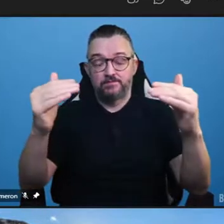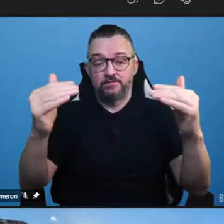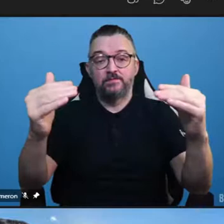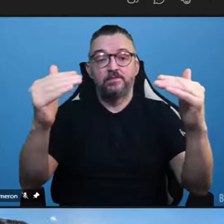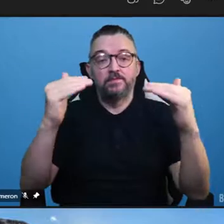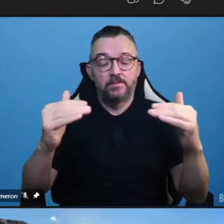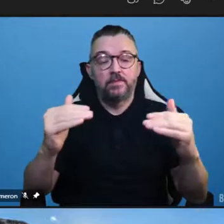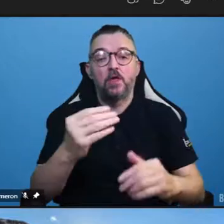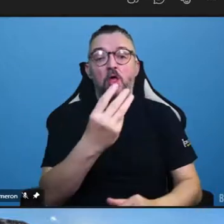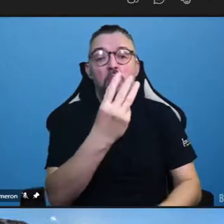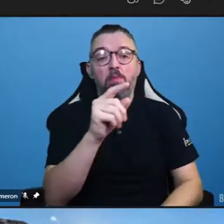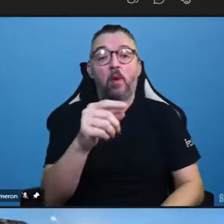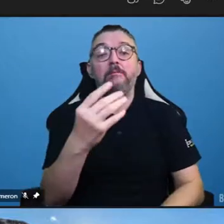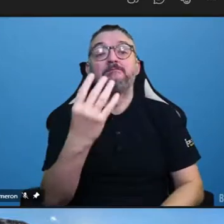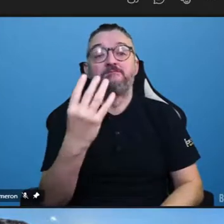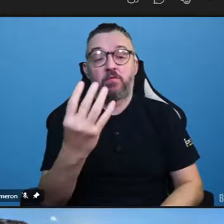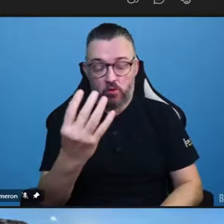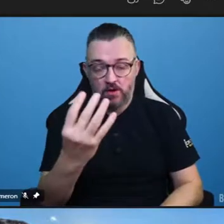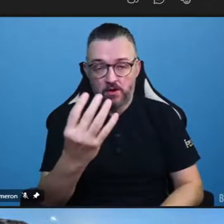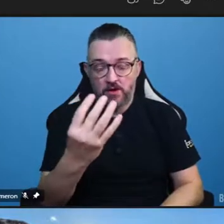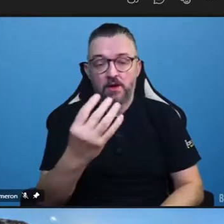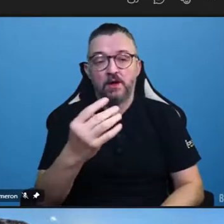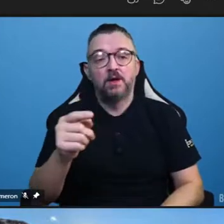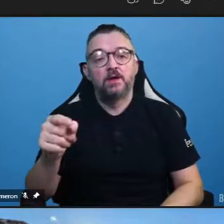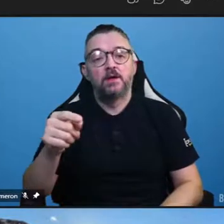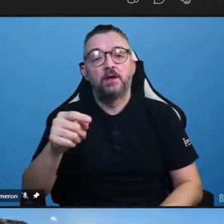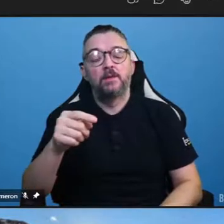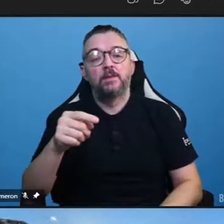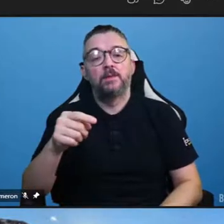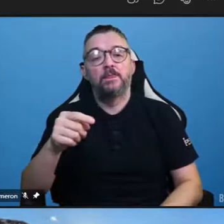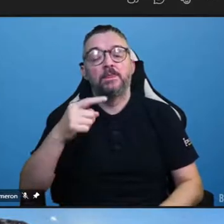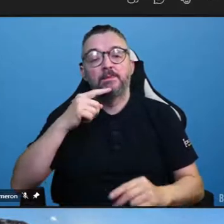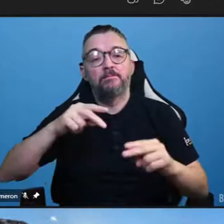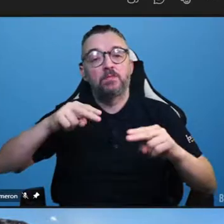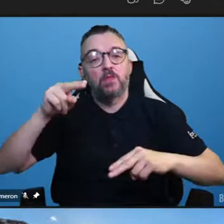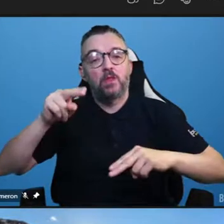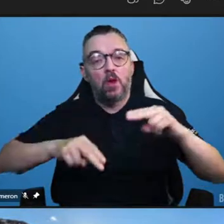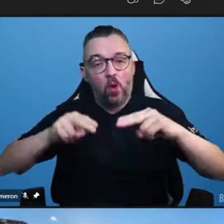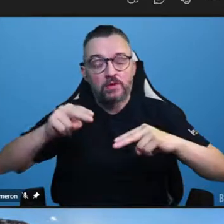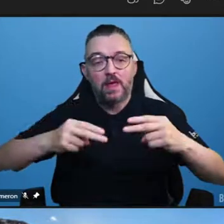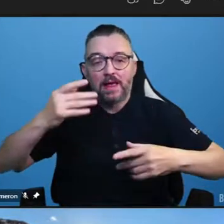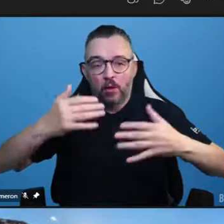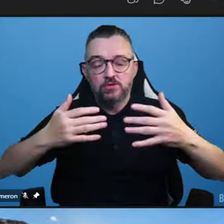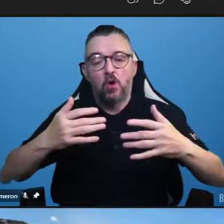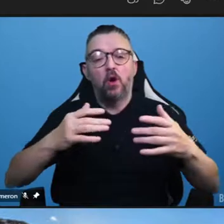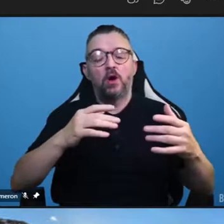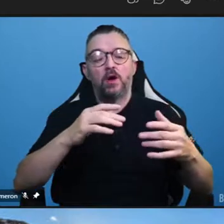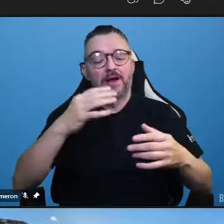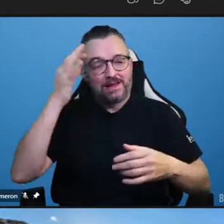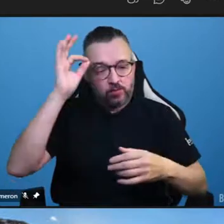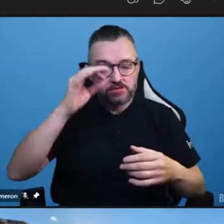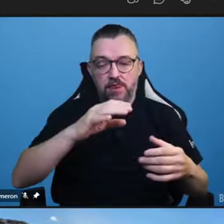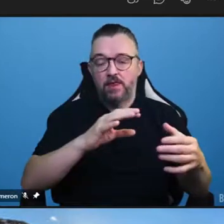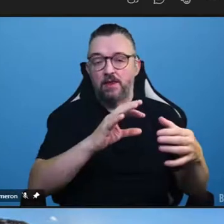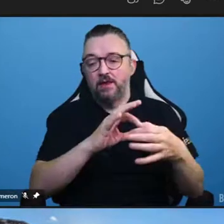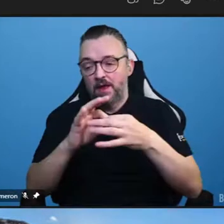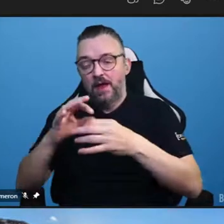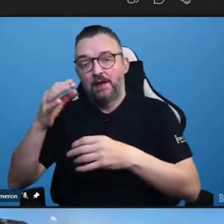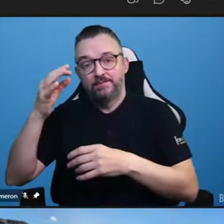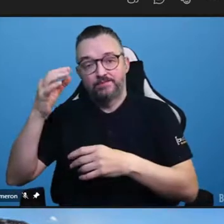says that copies of the audited accounts for both the Council and related charities have been emailed to members of the